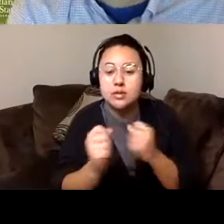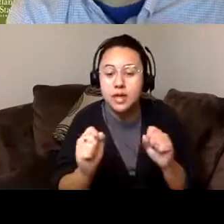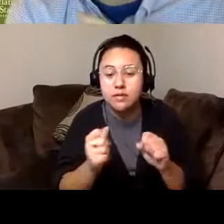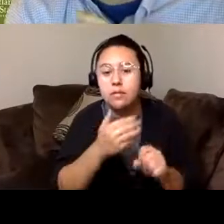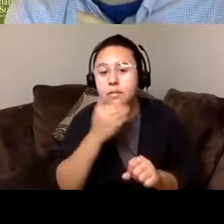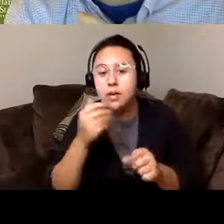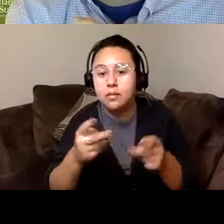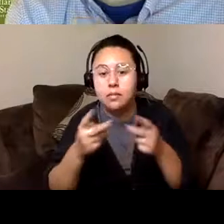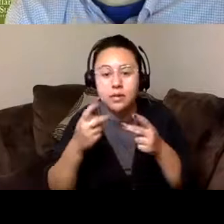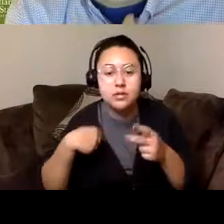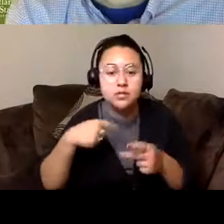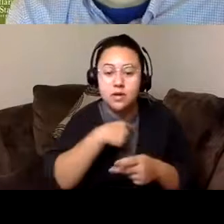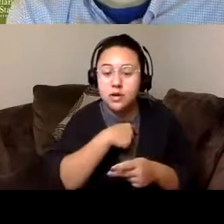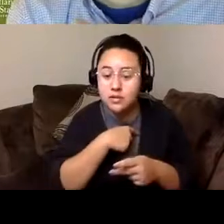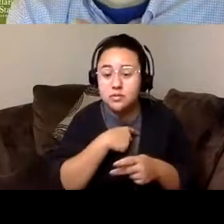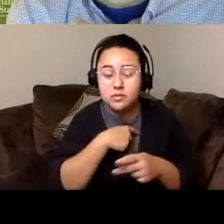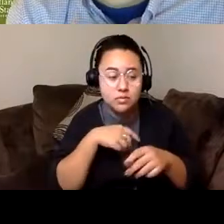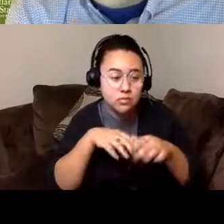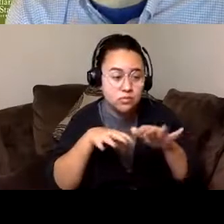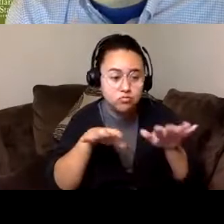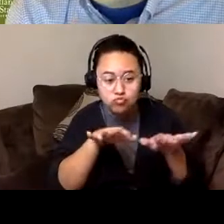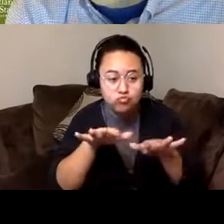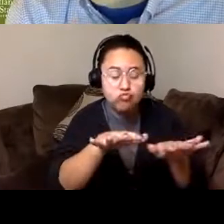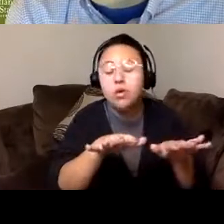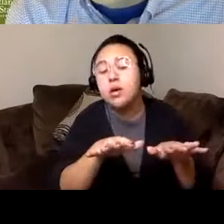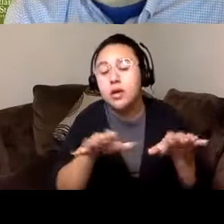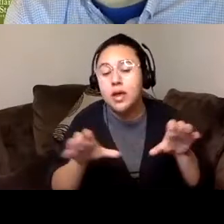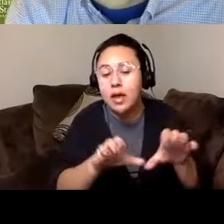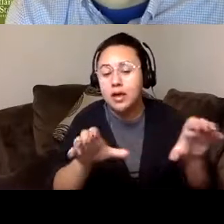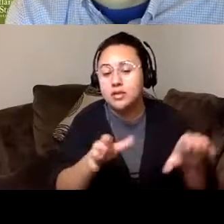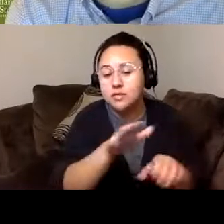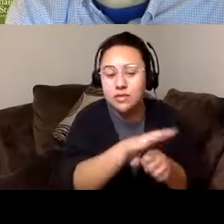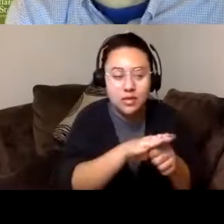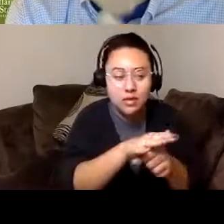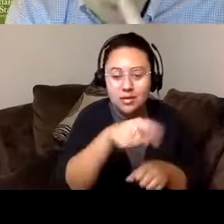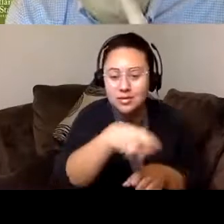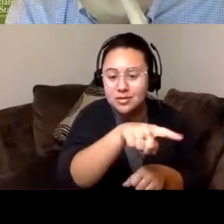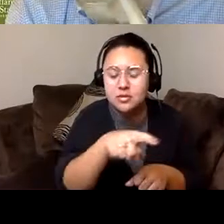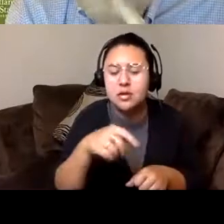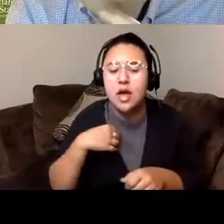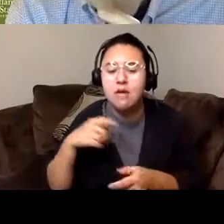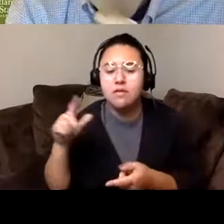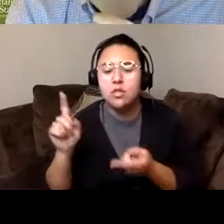to be active in and use these kind of low speed devices. So